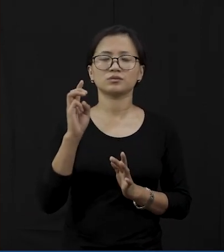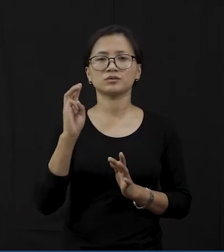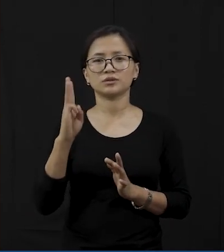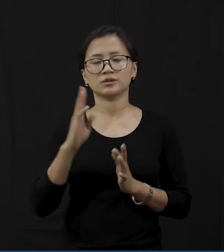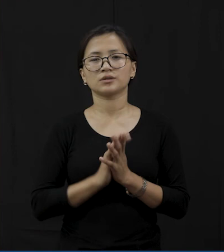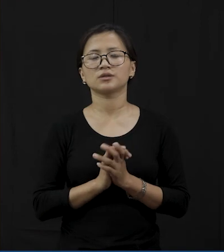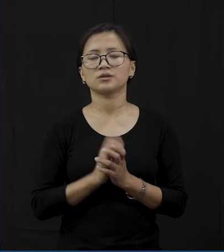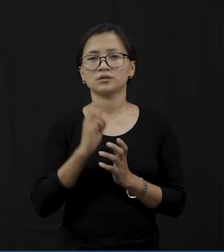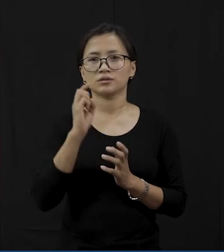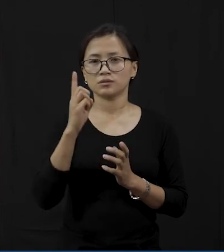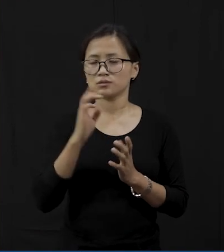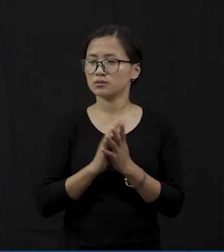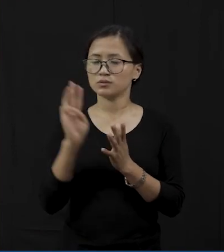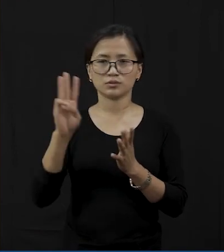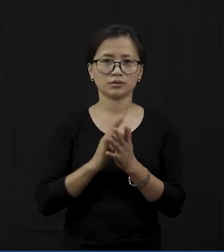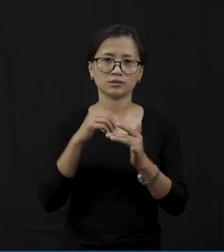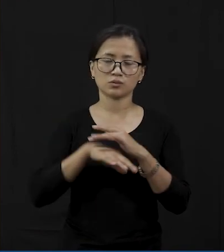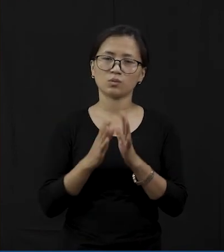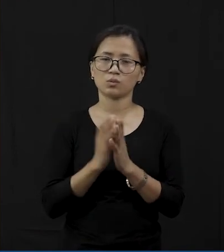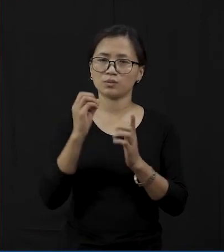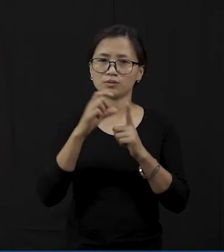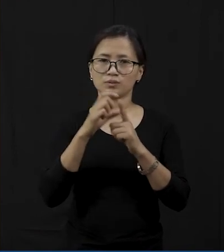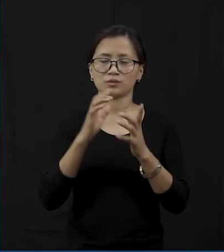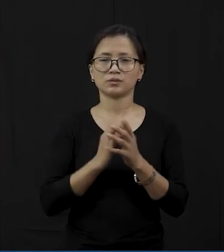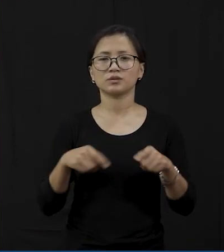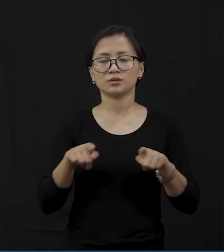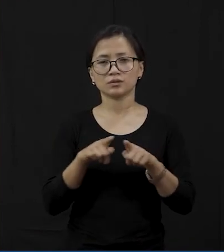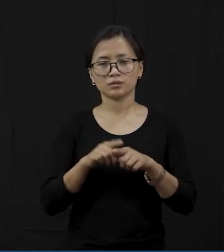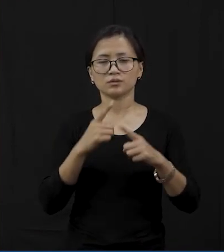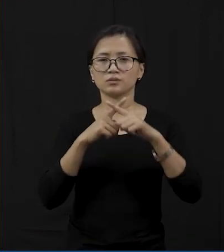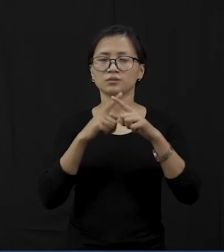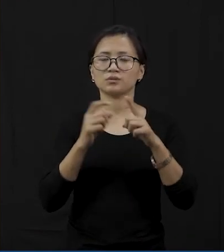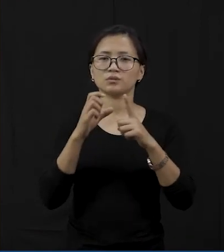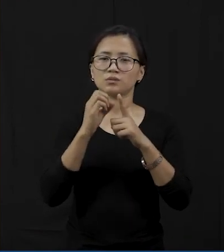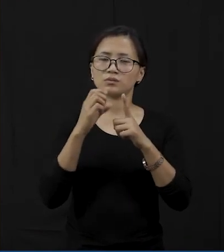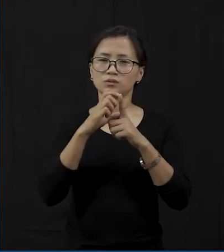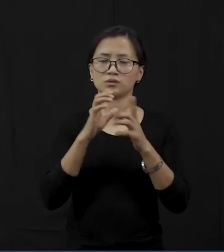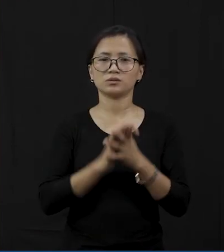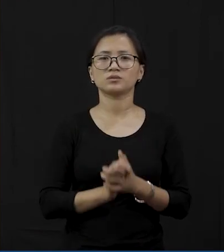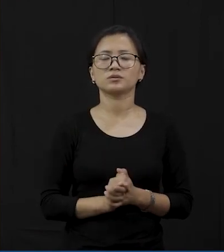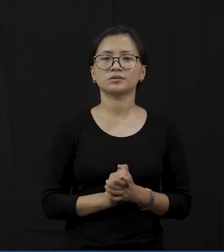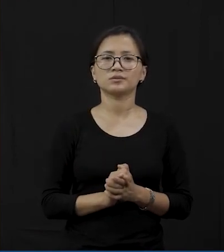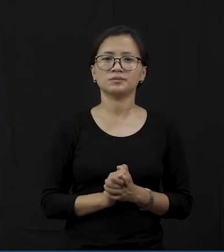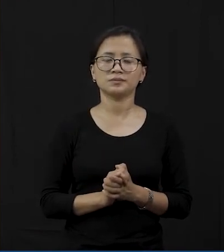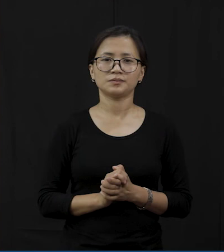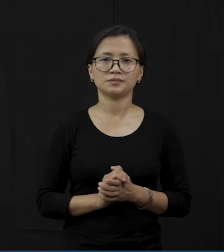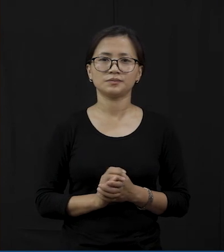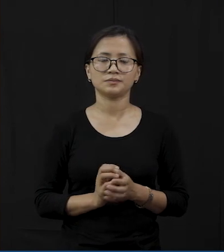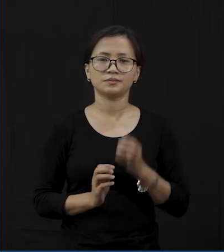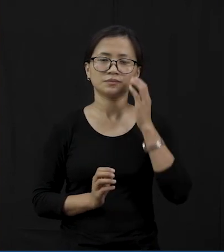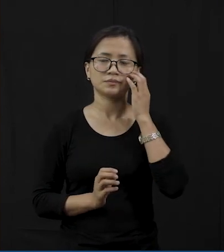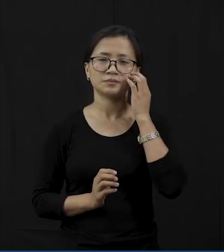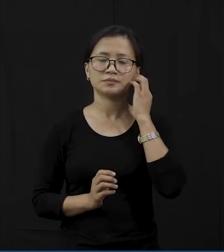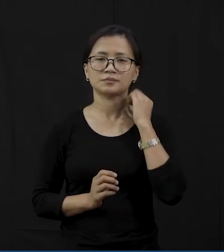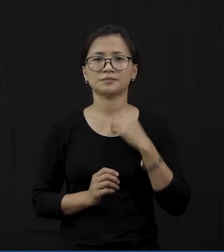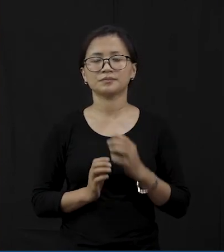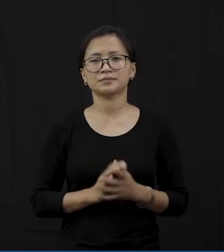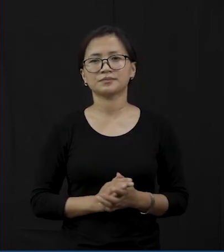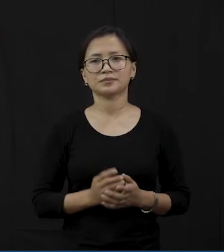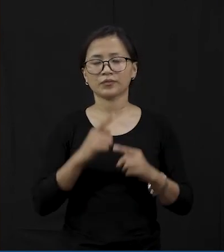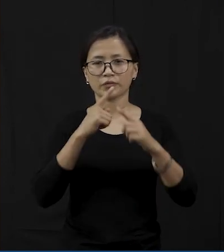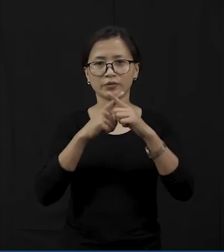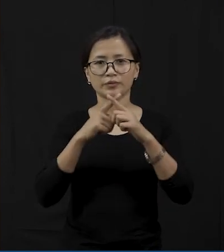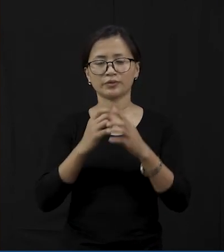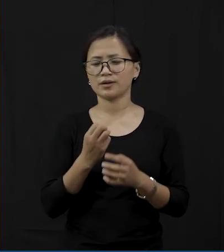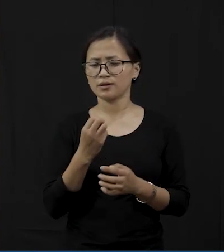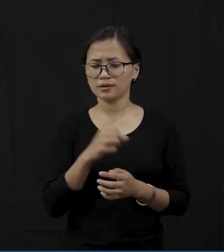is odd. So here it is written the product of two odd number is odd. So if you multiply any